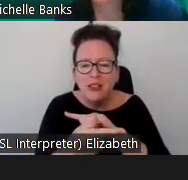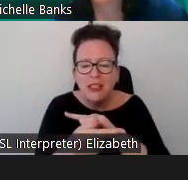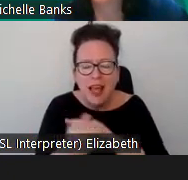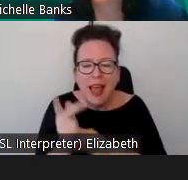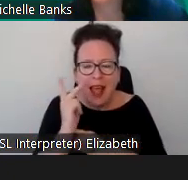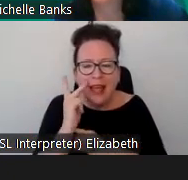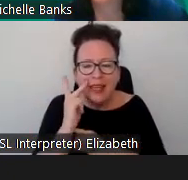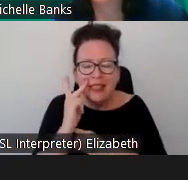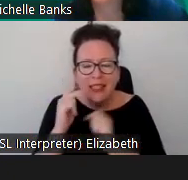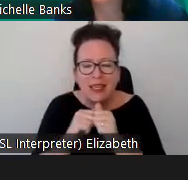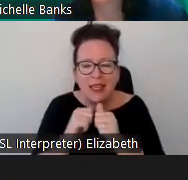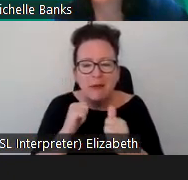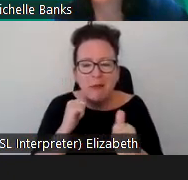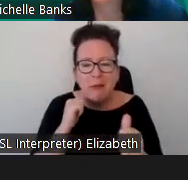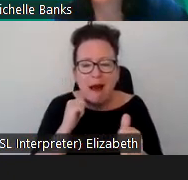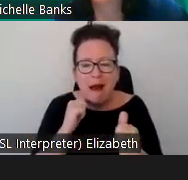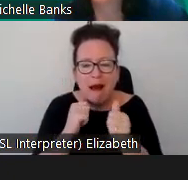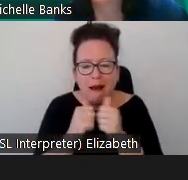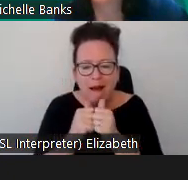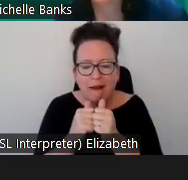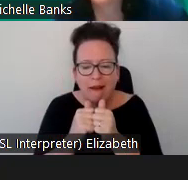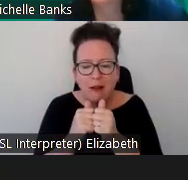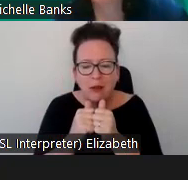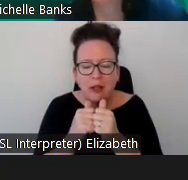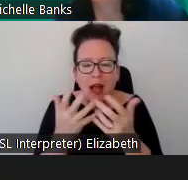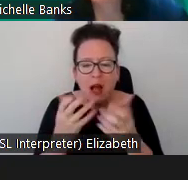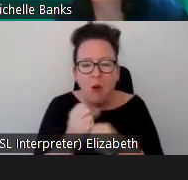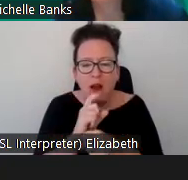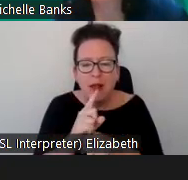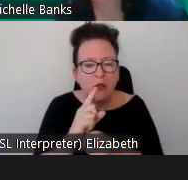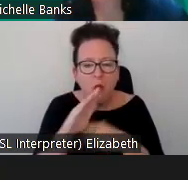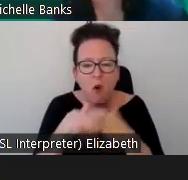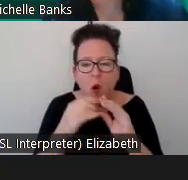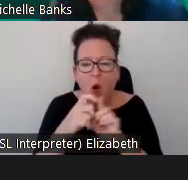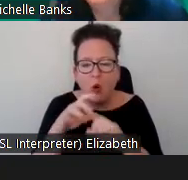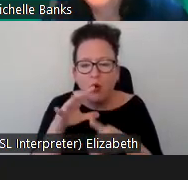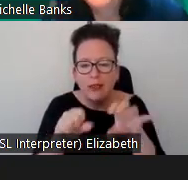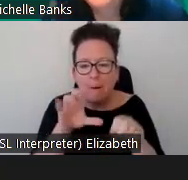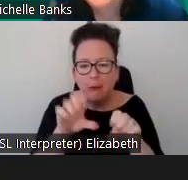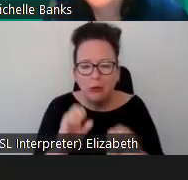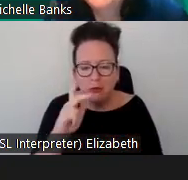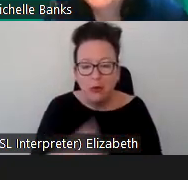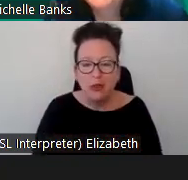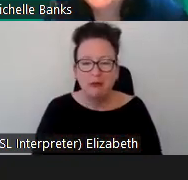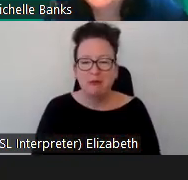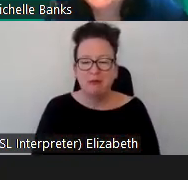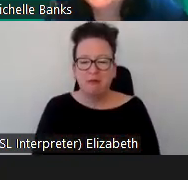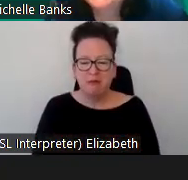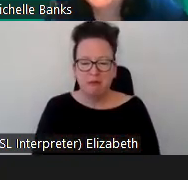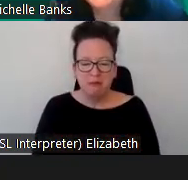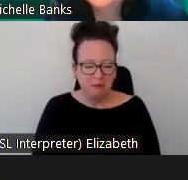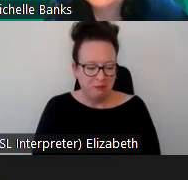with Yvonne there just to make sure that we keep. Yep. No problem. Okay, thank you.